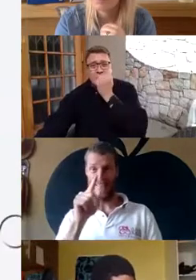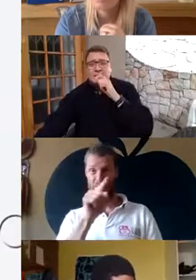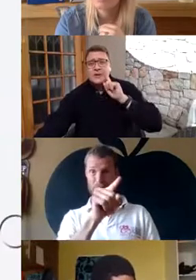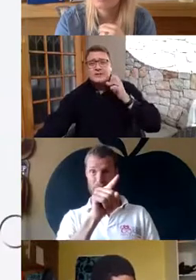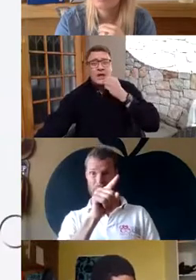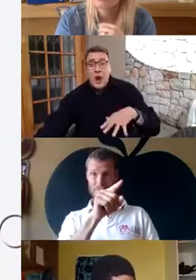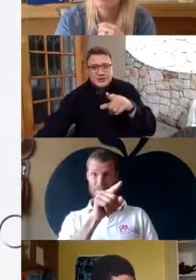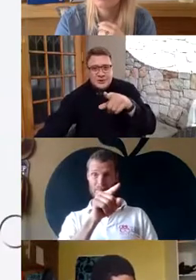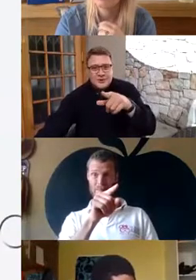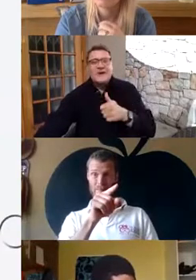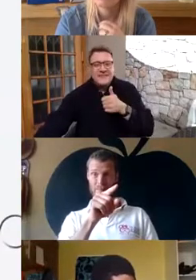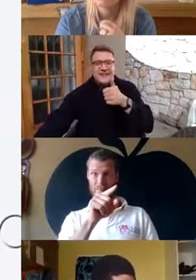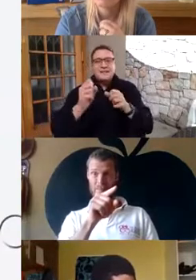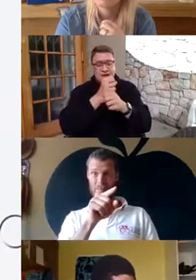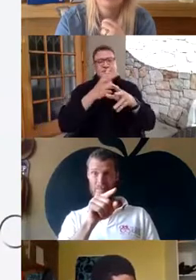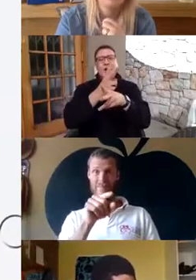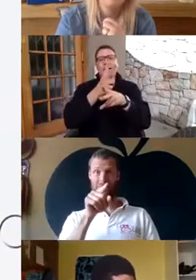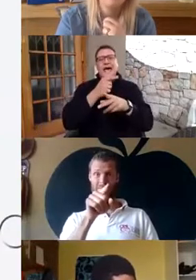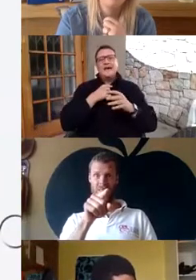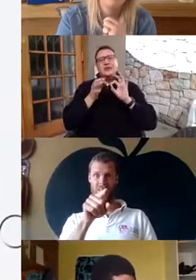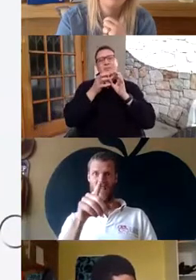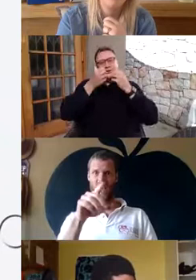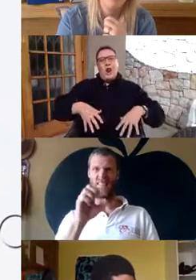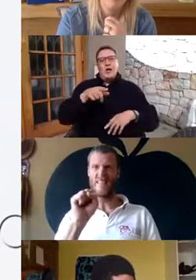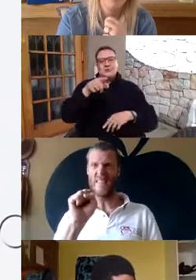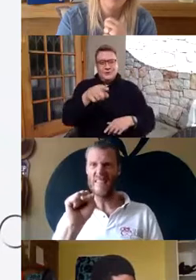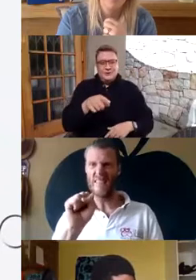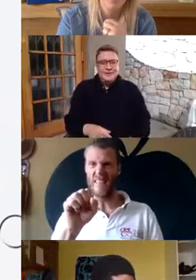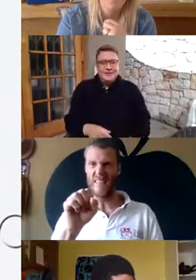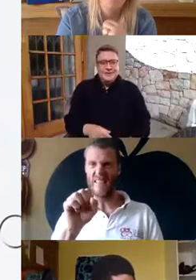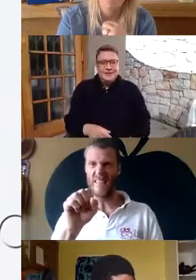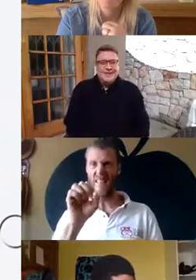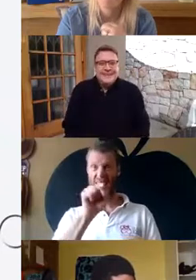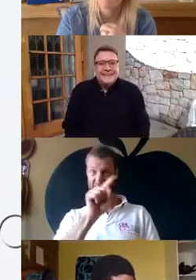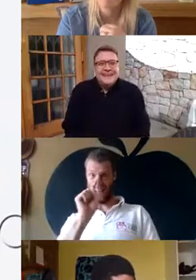I'm sorry, Terence, I lost you. Okay, let's start again. Interpreter lost you.